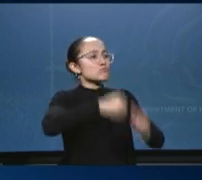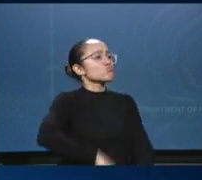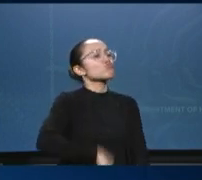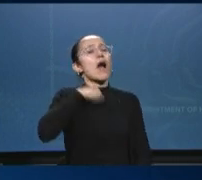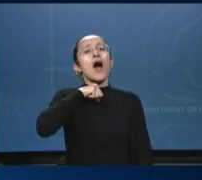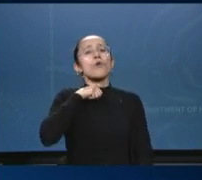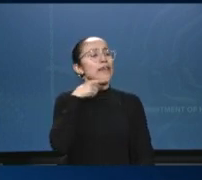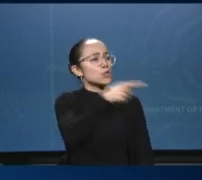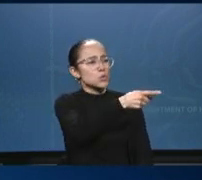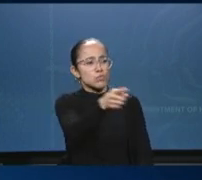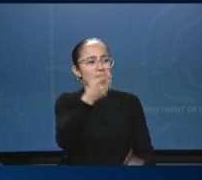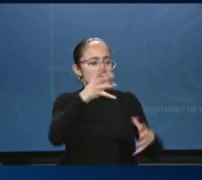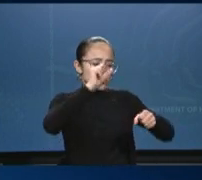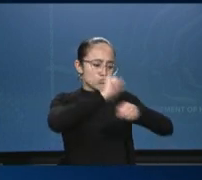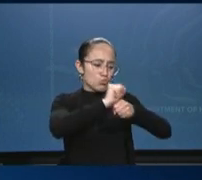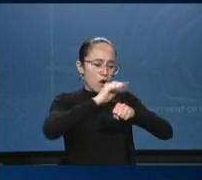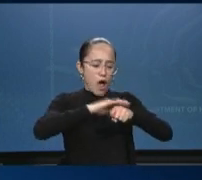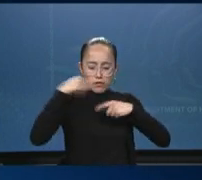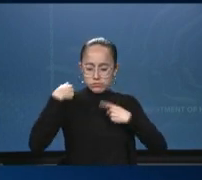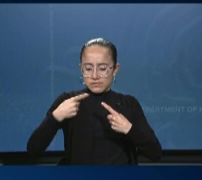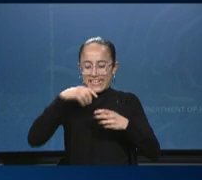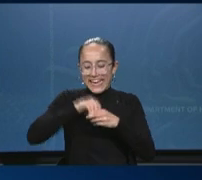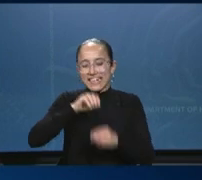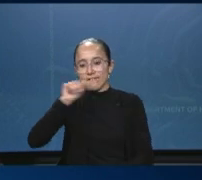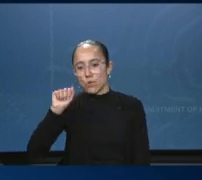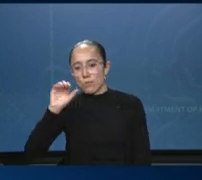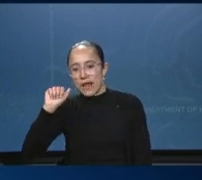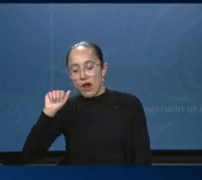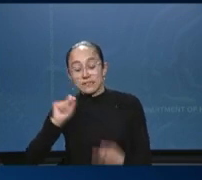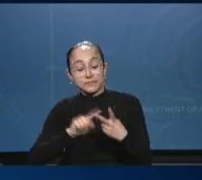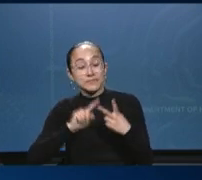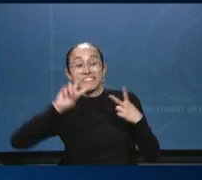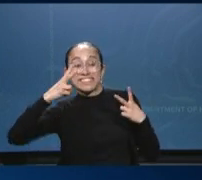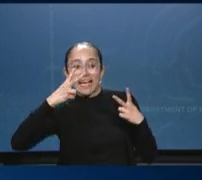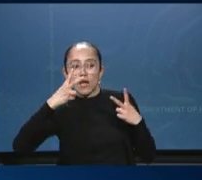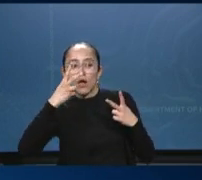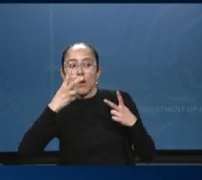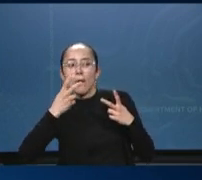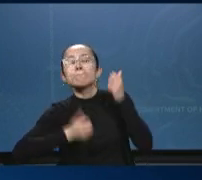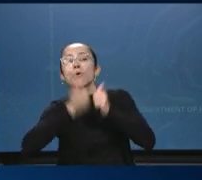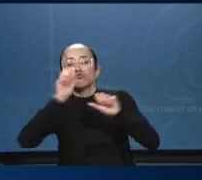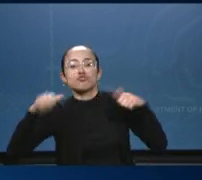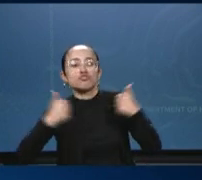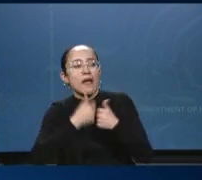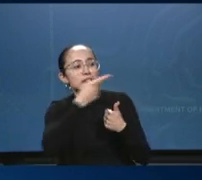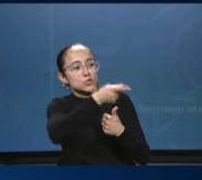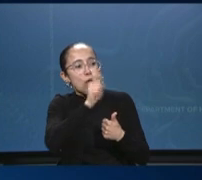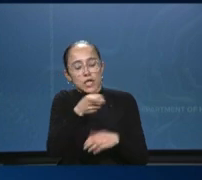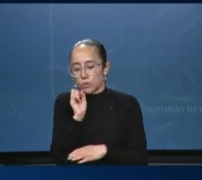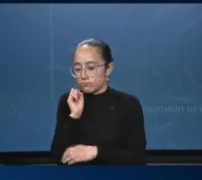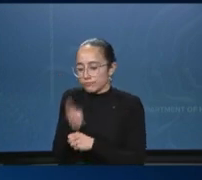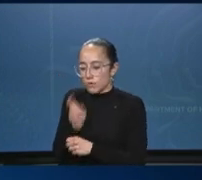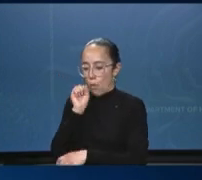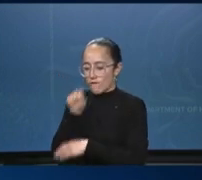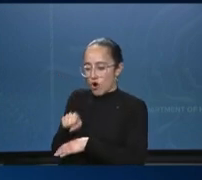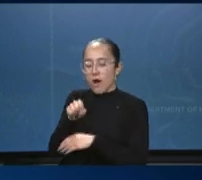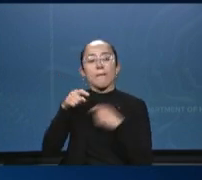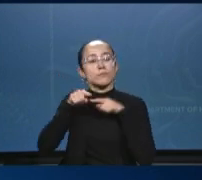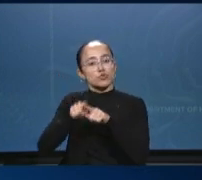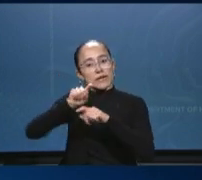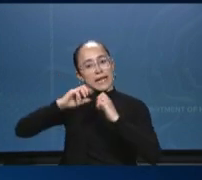proud of that you've worked on in the Affordable Care Act, one, and then what is the most challenging thing that you've had to overcome as part of the ACA